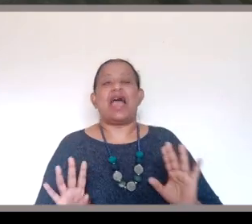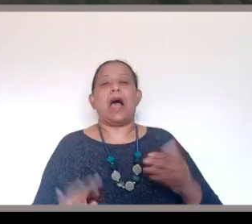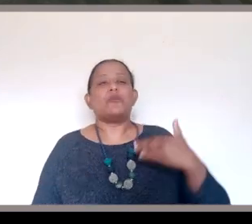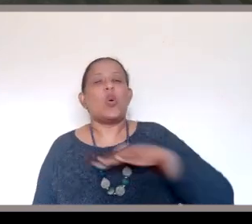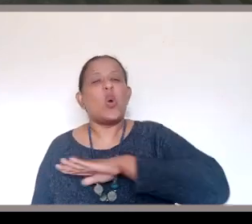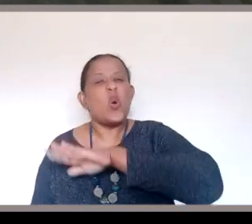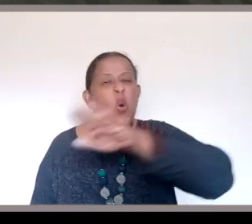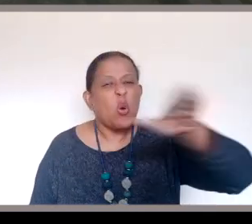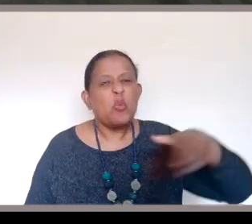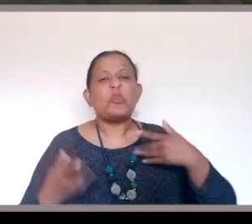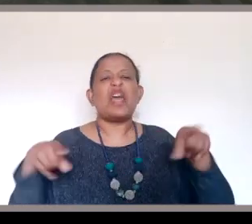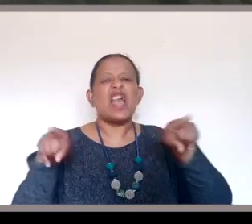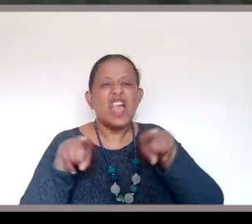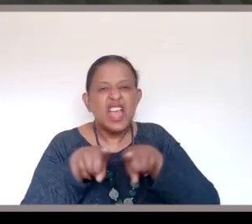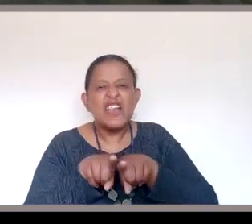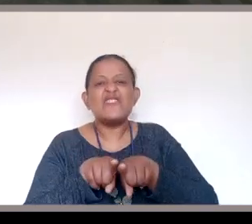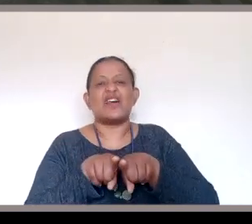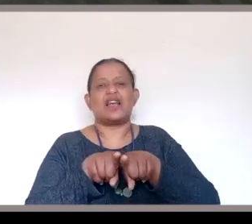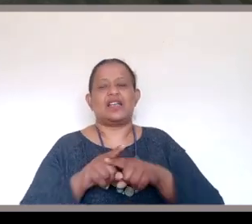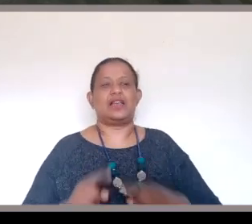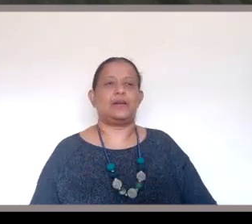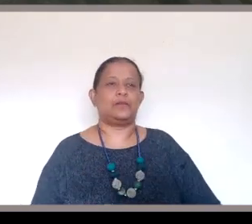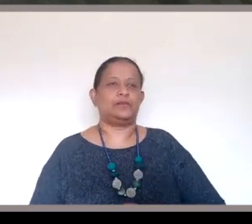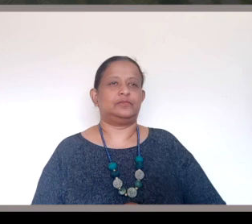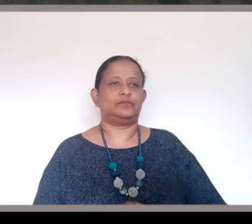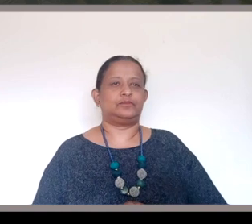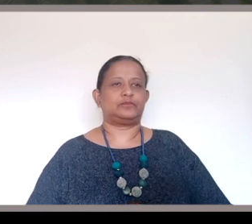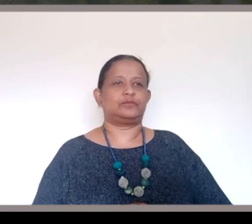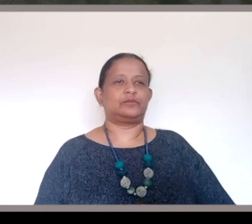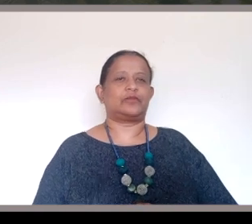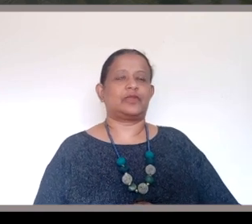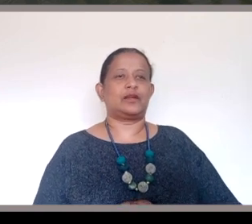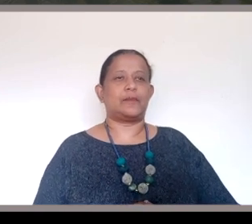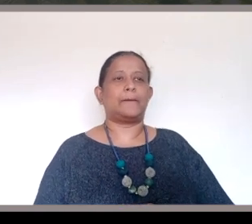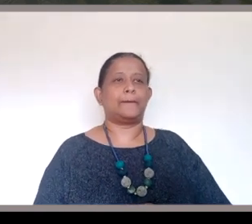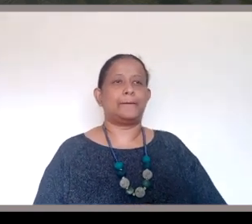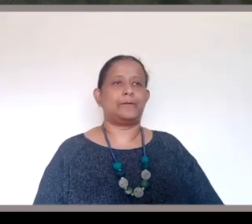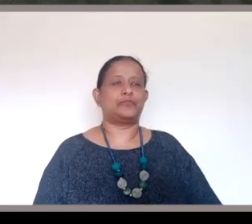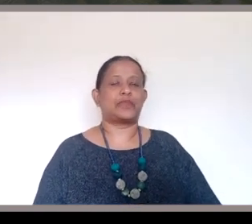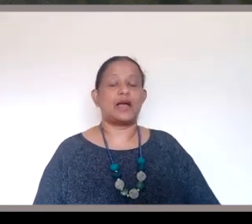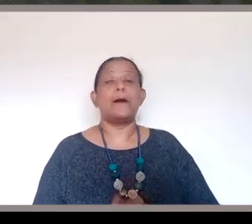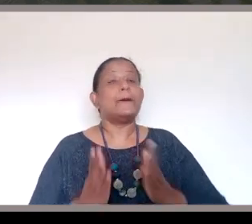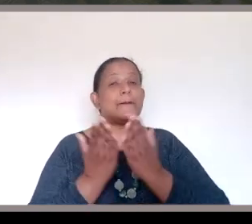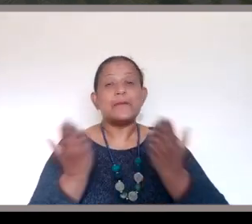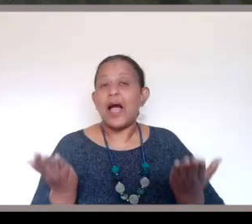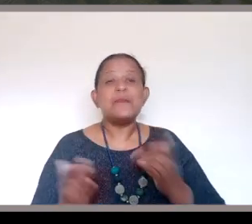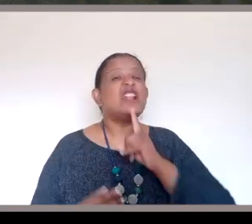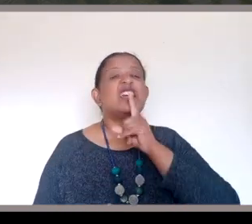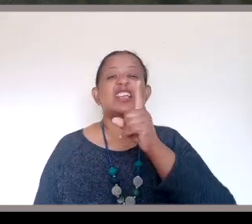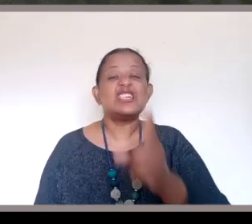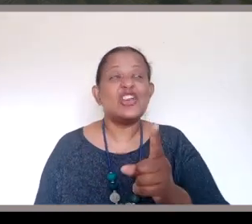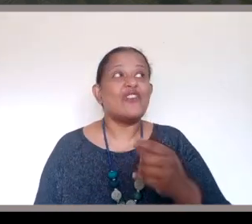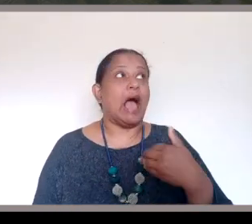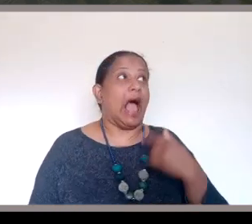is not a sin to be tempted. It is not a sin to be tempted, but it is